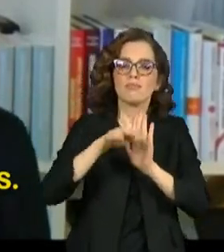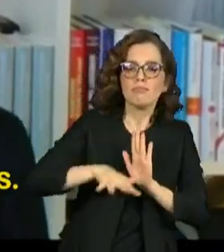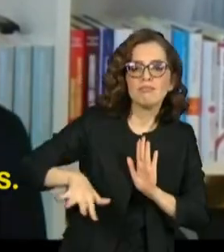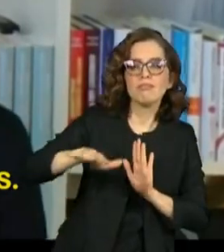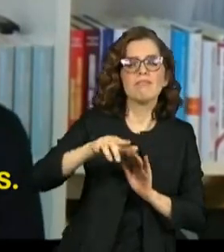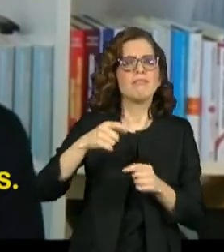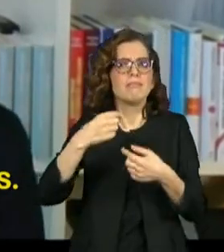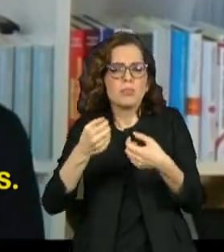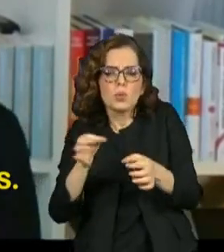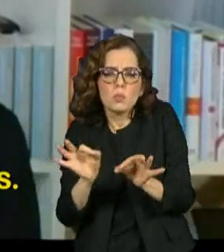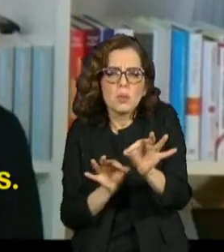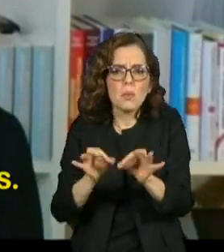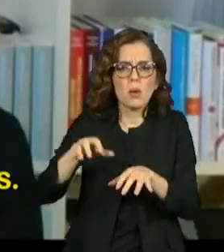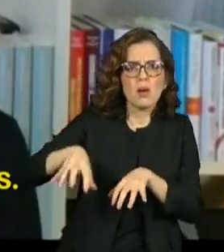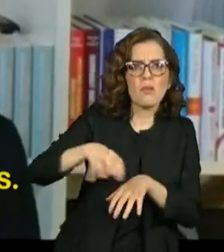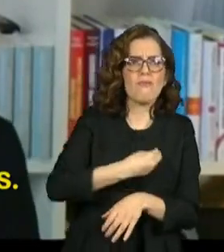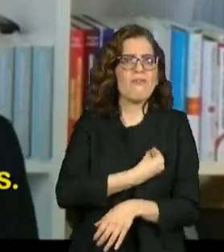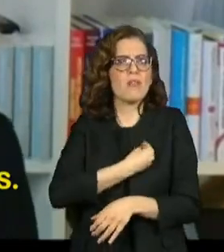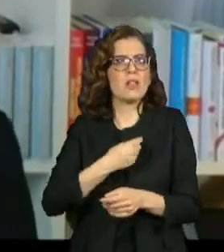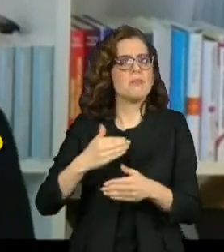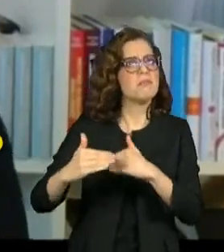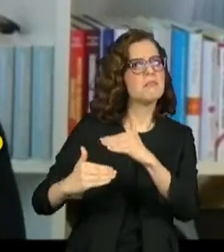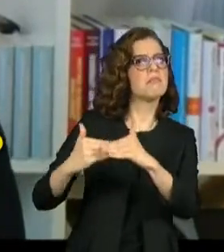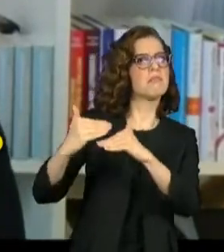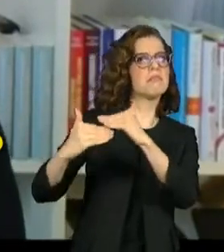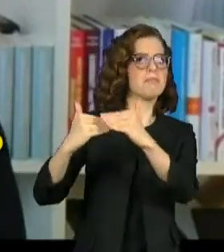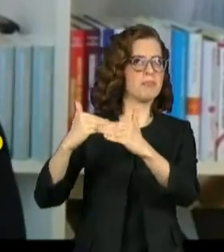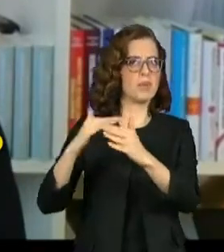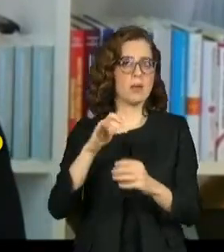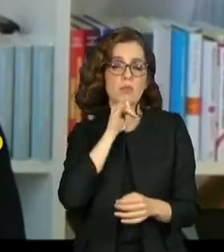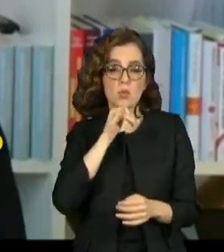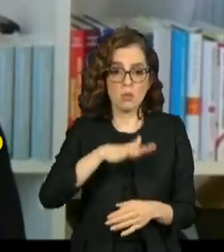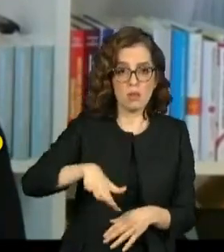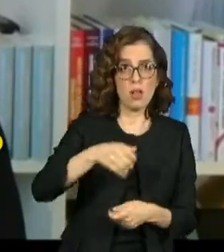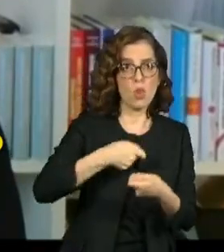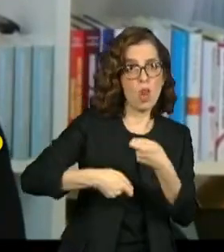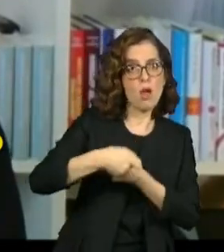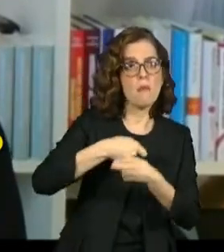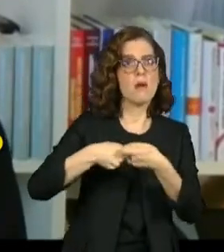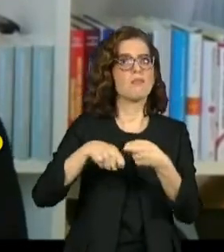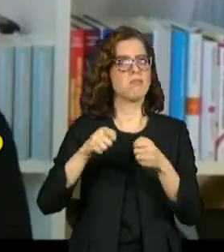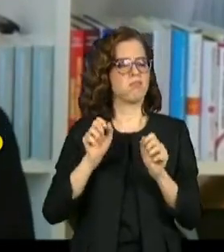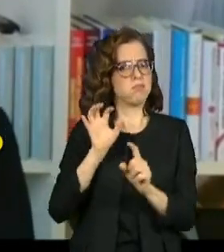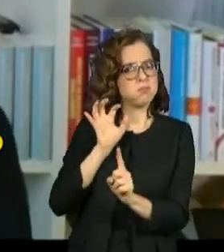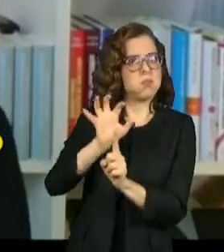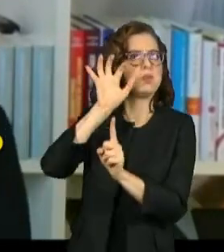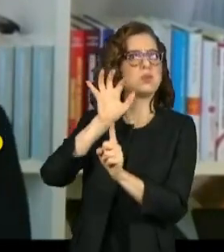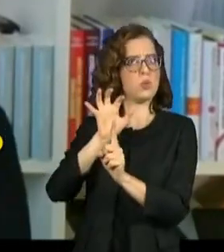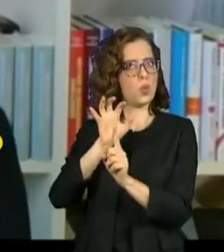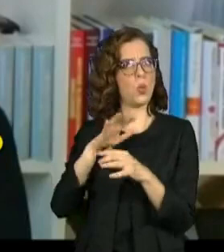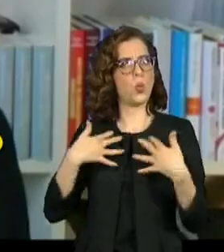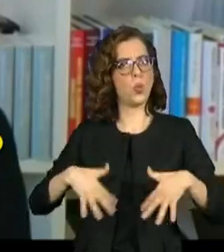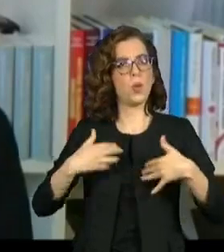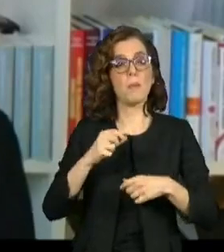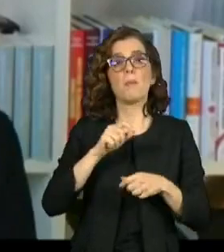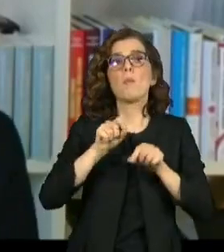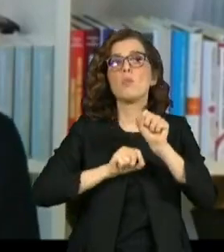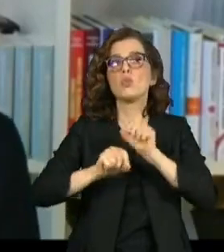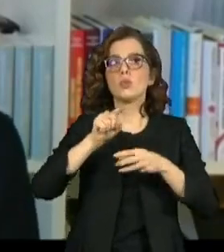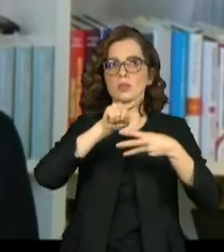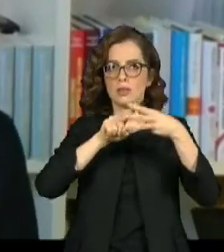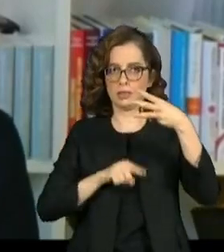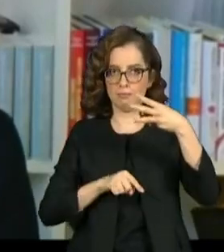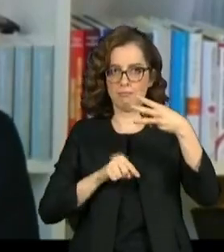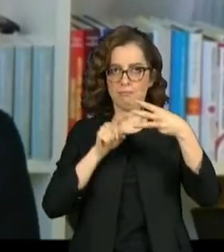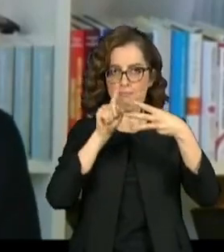economic growth happening and expected. But in the advanced economies, it is very striking. And I think there are three factors